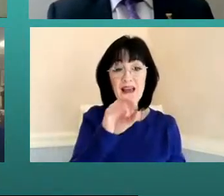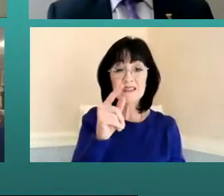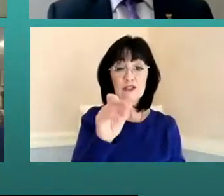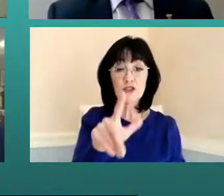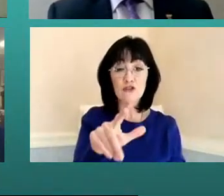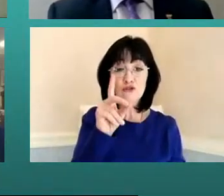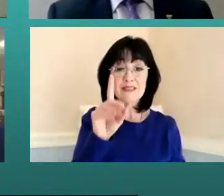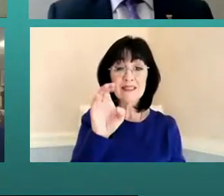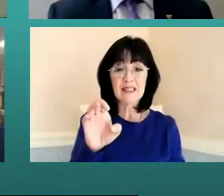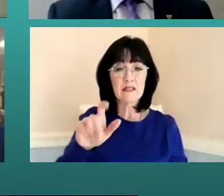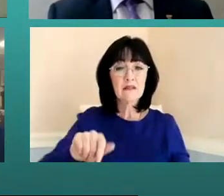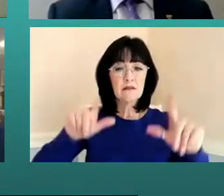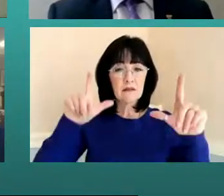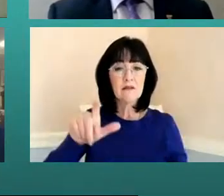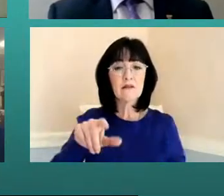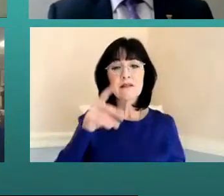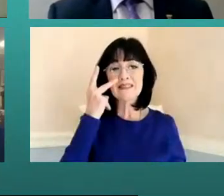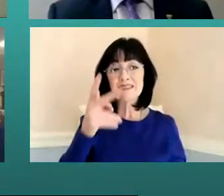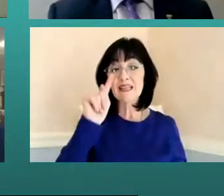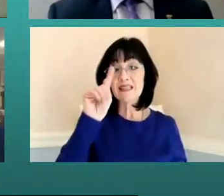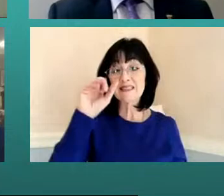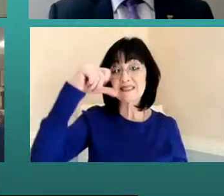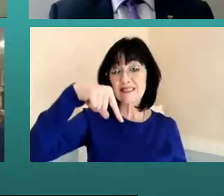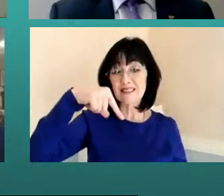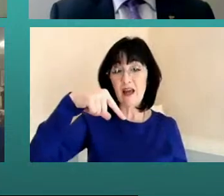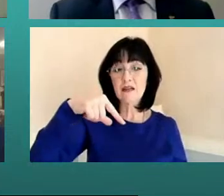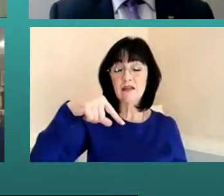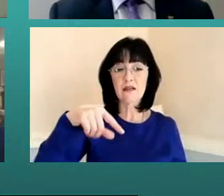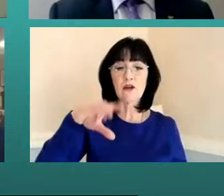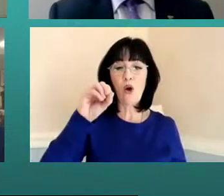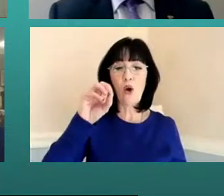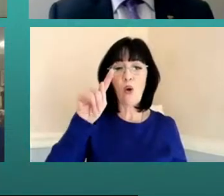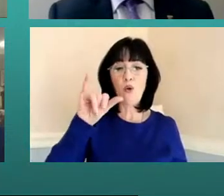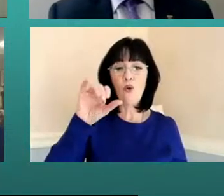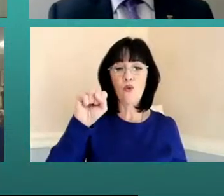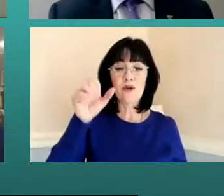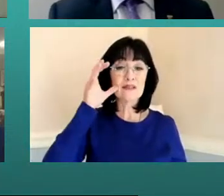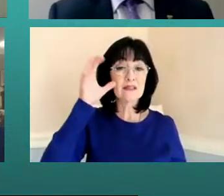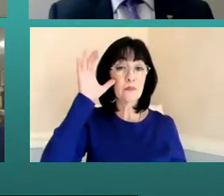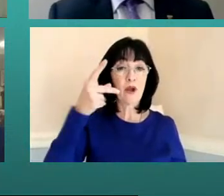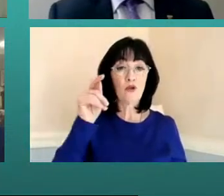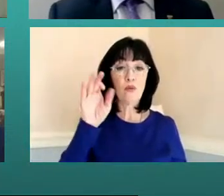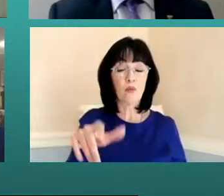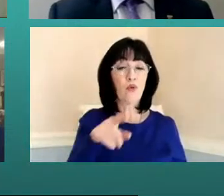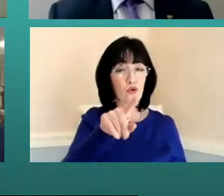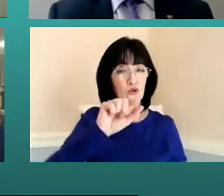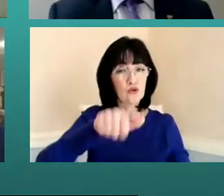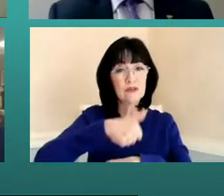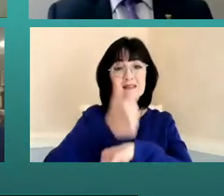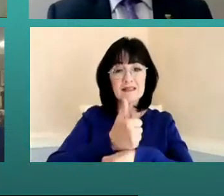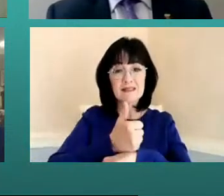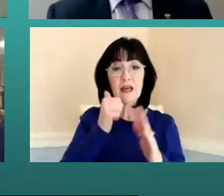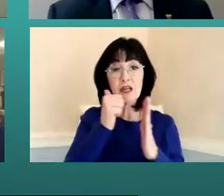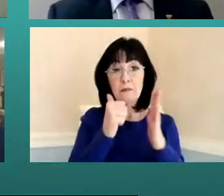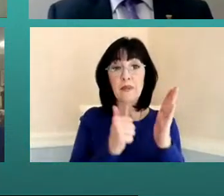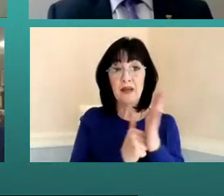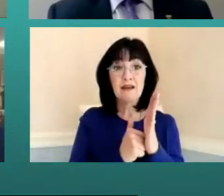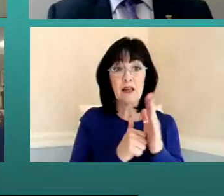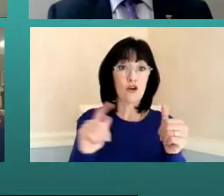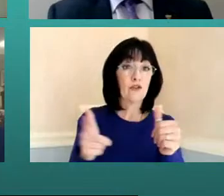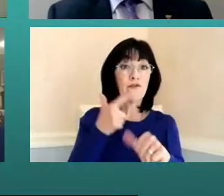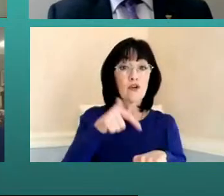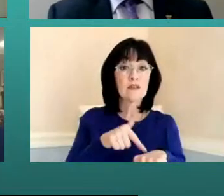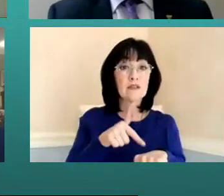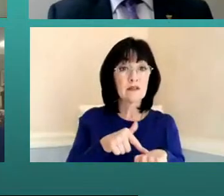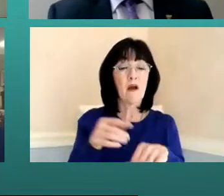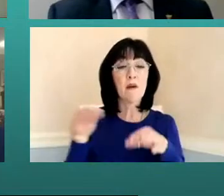the Tech Otis Parent Portal. If you are creating an account for the first time, the directions are in the second box. After